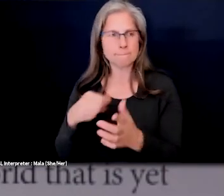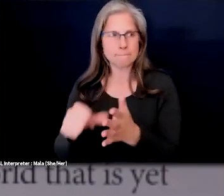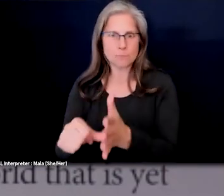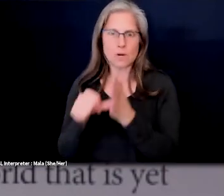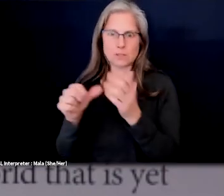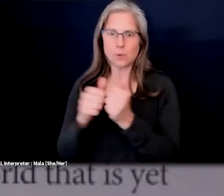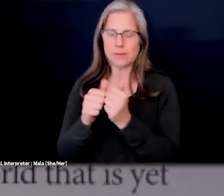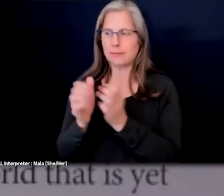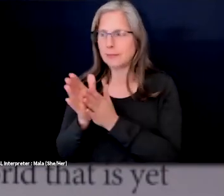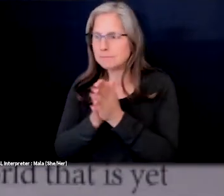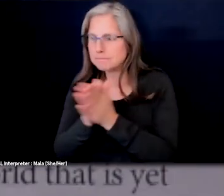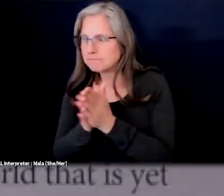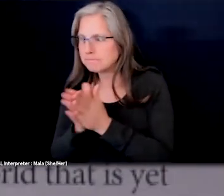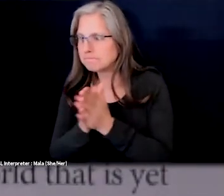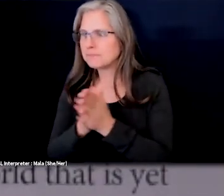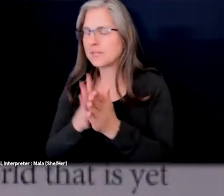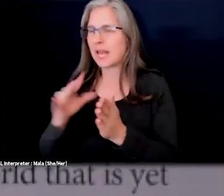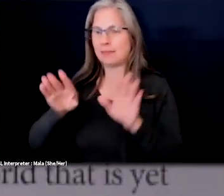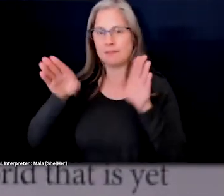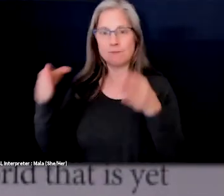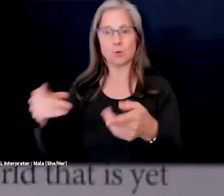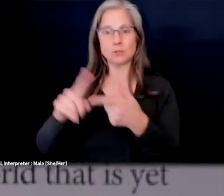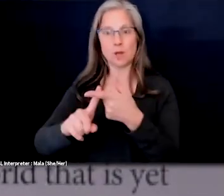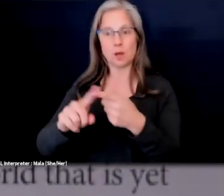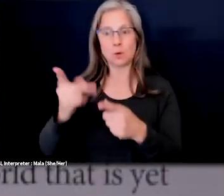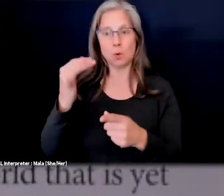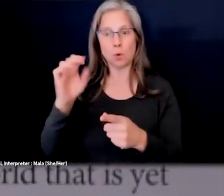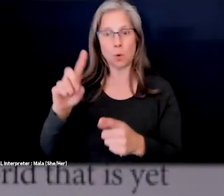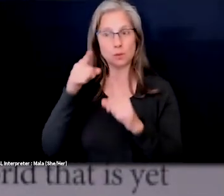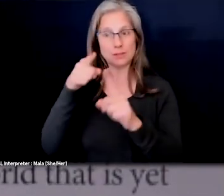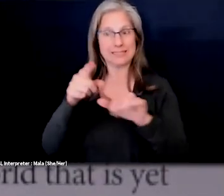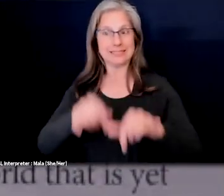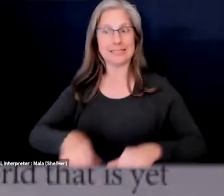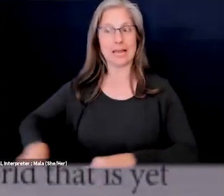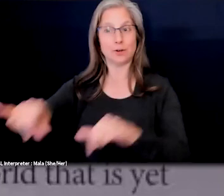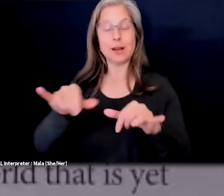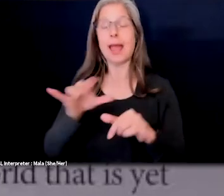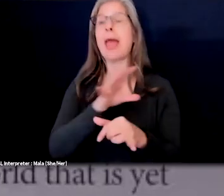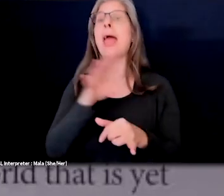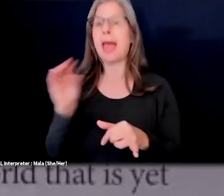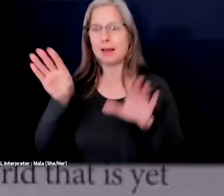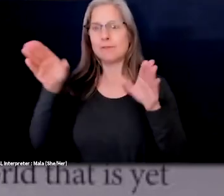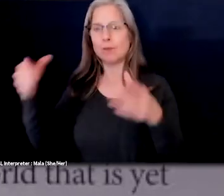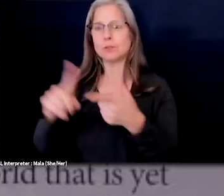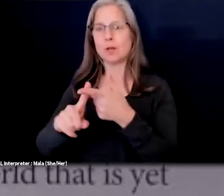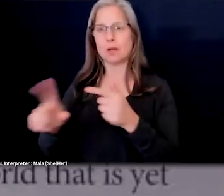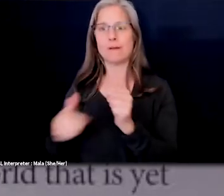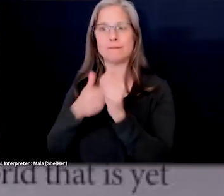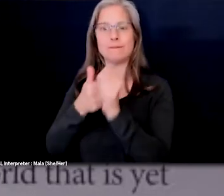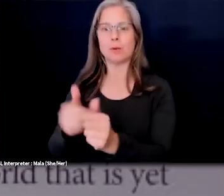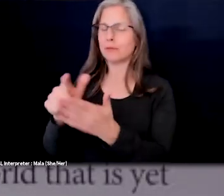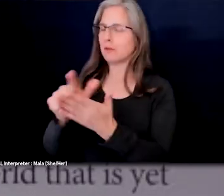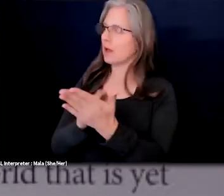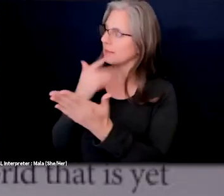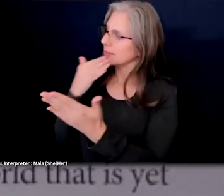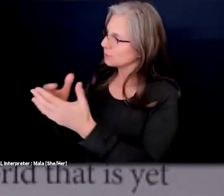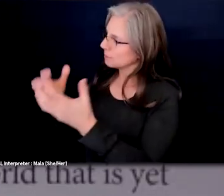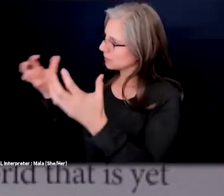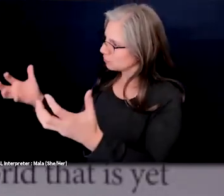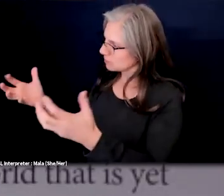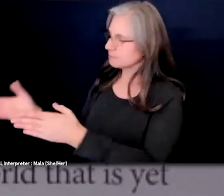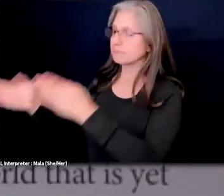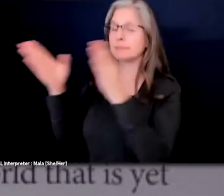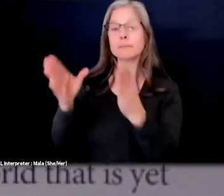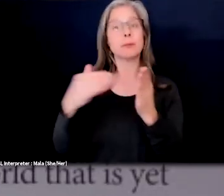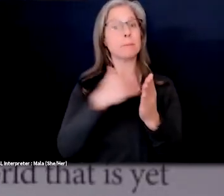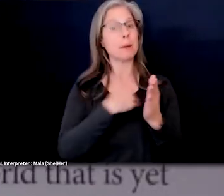with the enthusiasm and the focus on the gold standard, and also focus on following the law. So thank you so much. Members